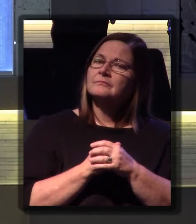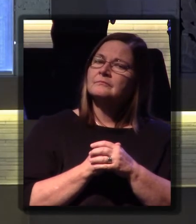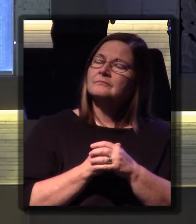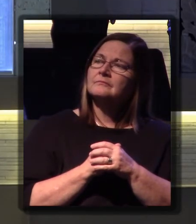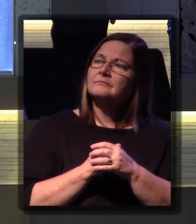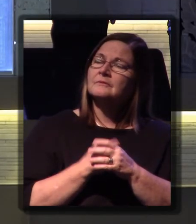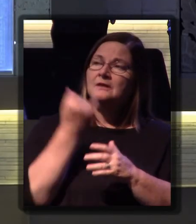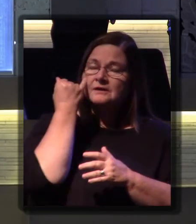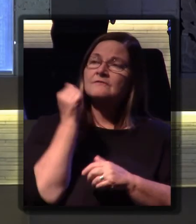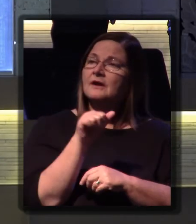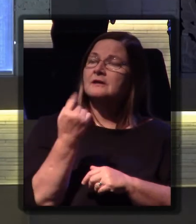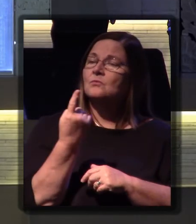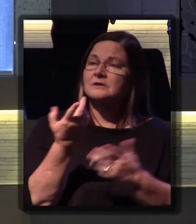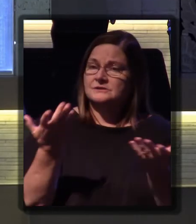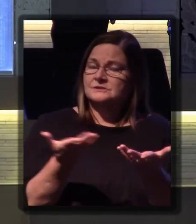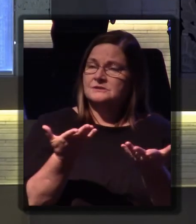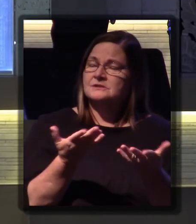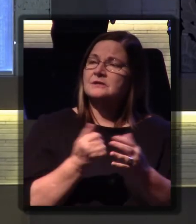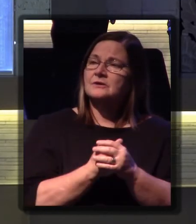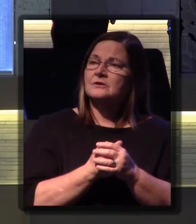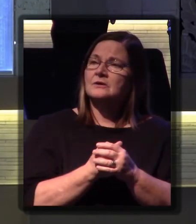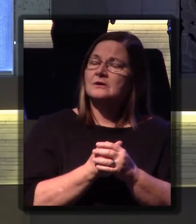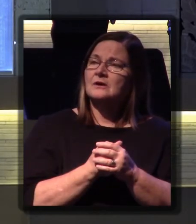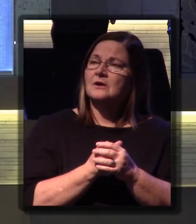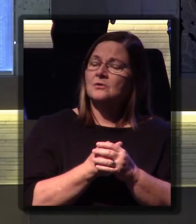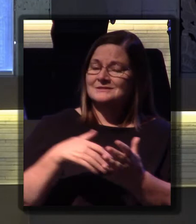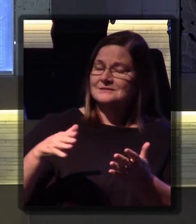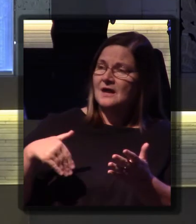instruction. Lord, it's our prayer